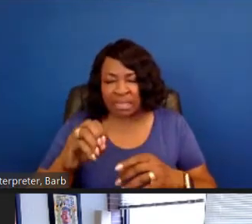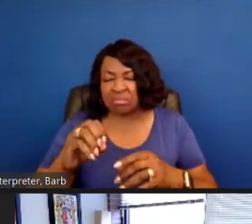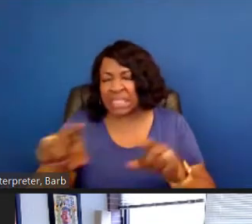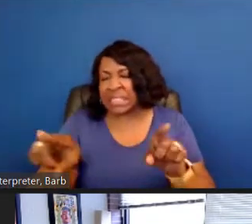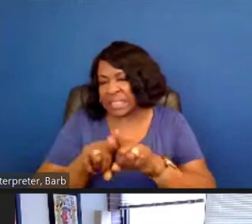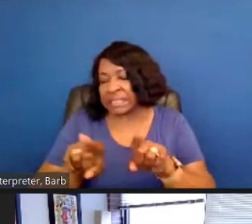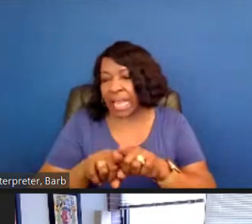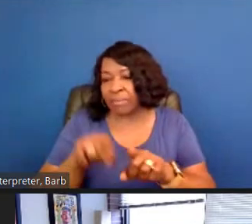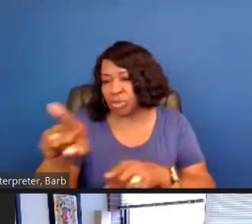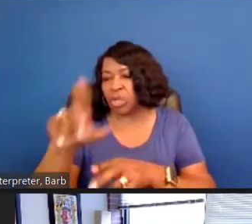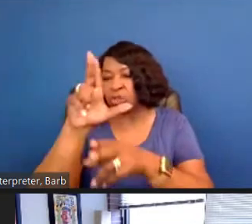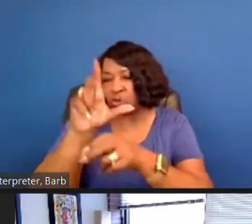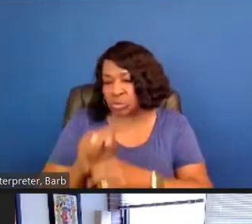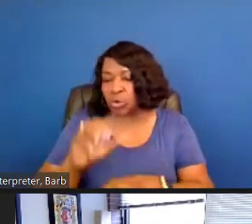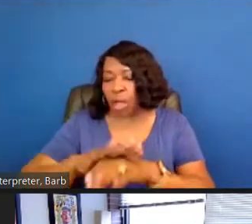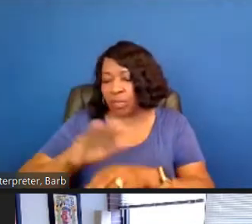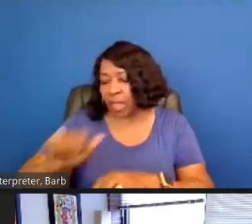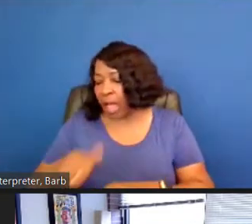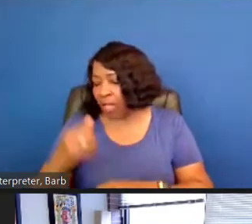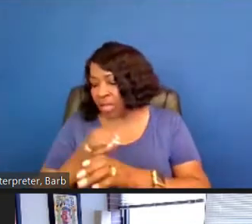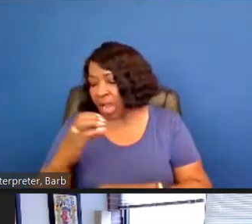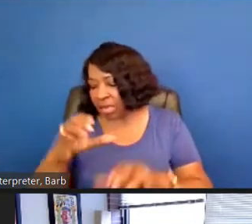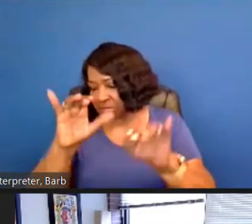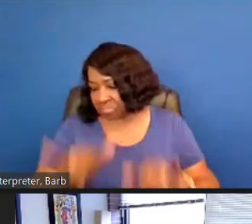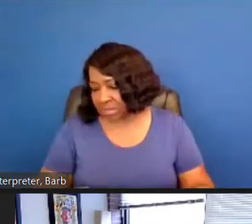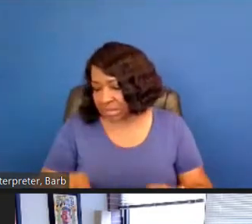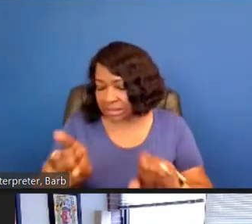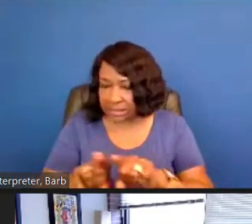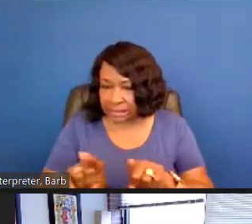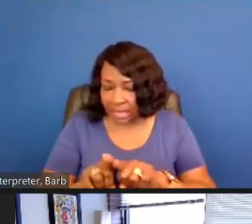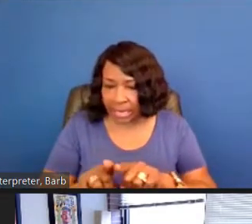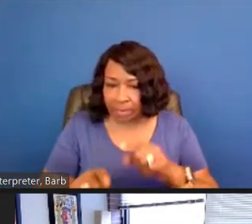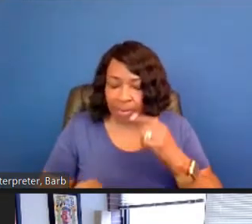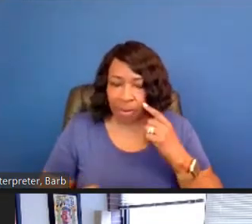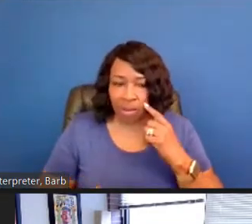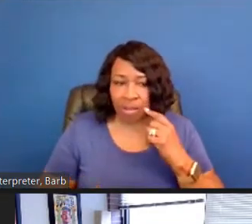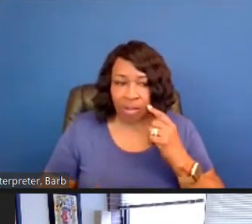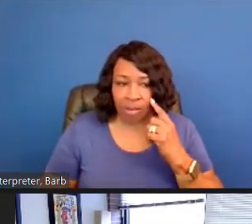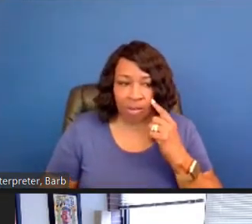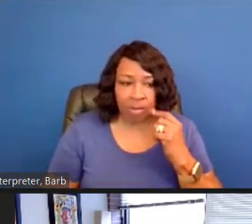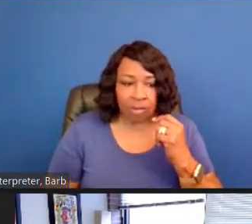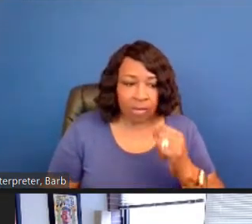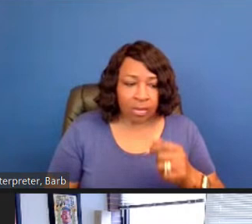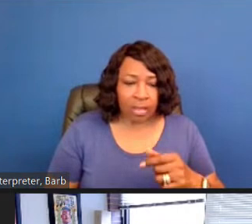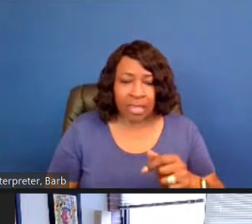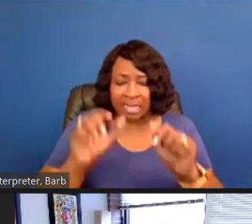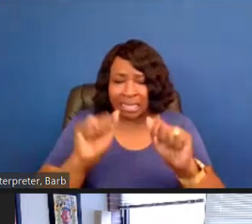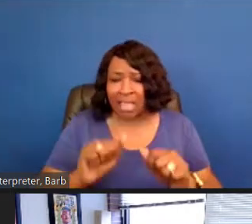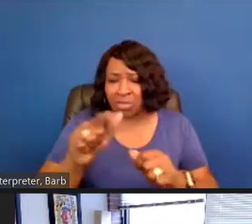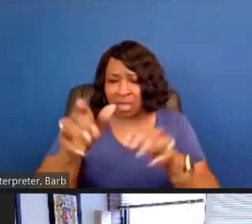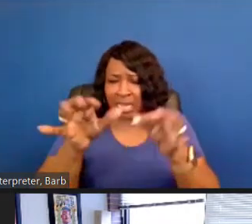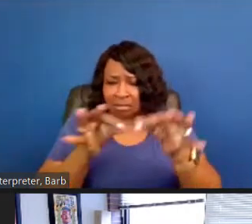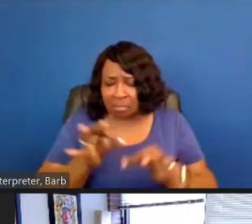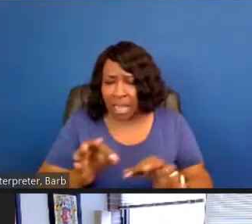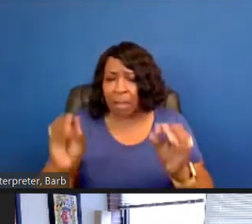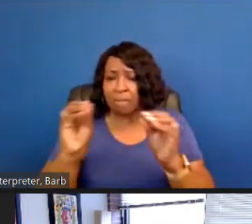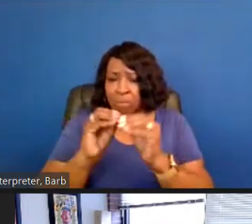you're used to on the other cars. And could you explain more about